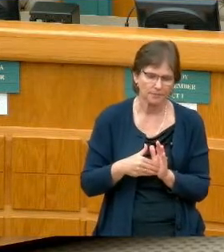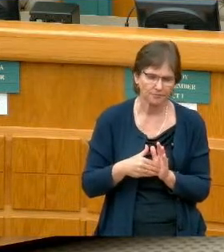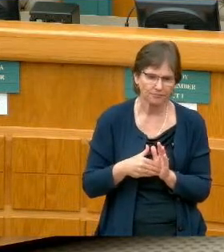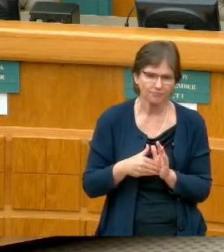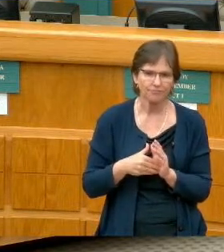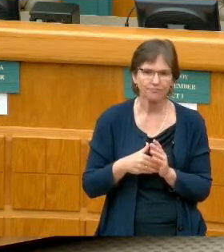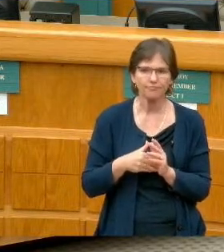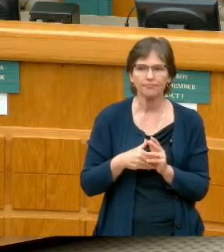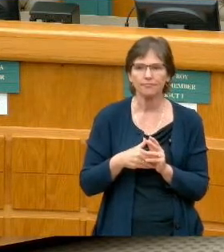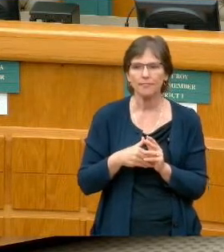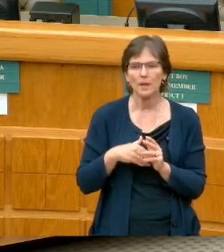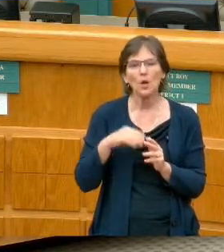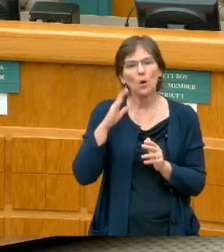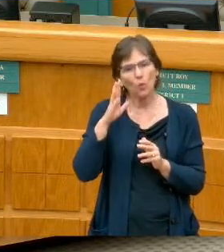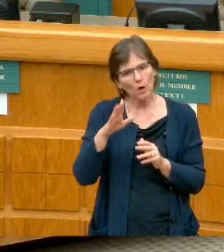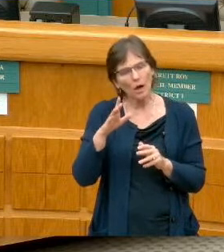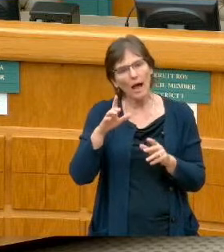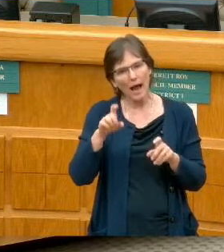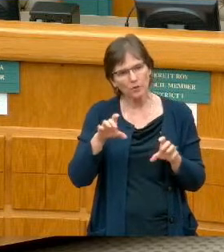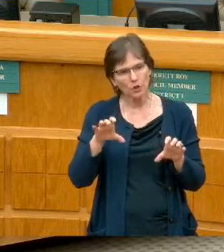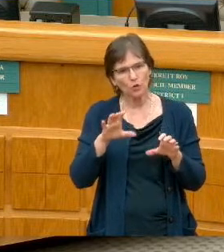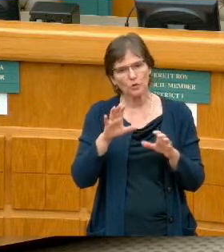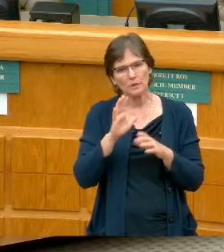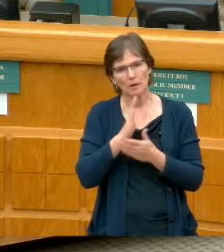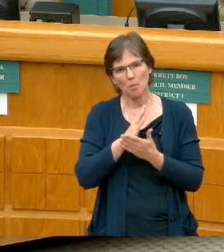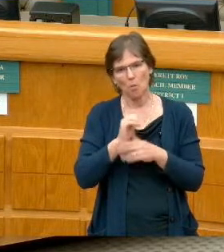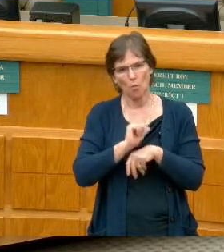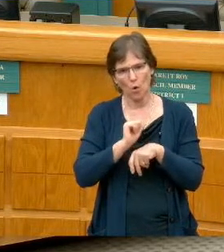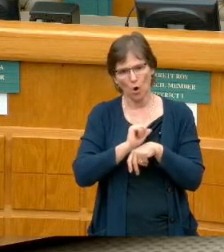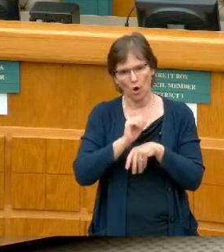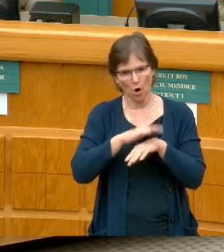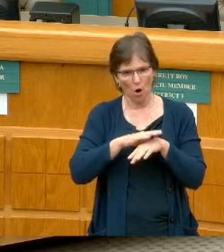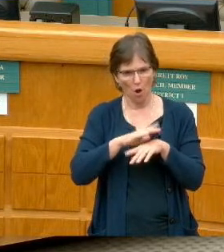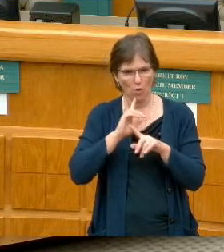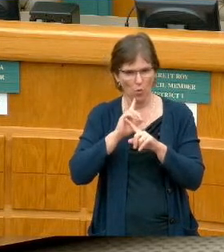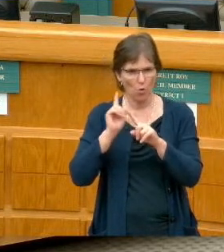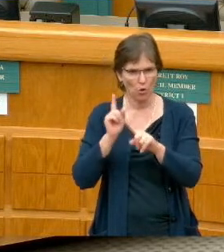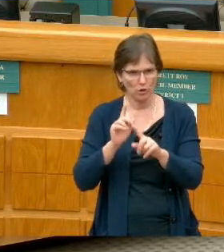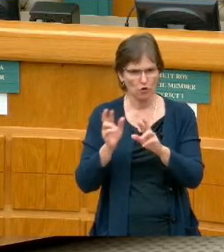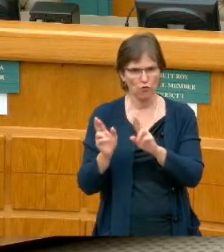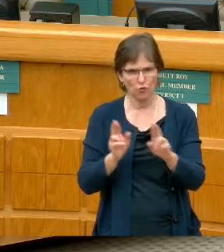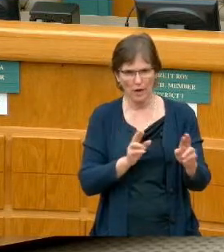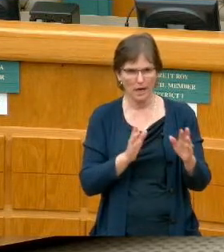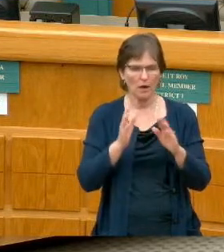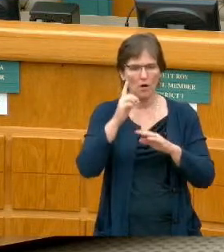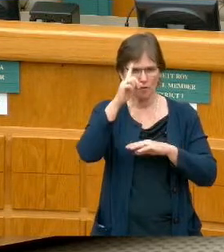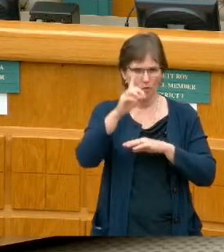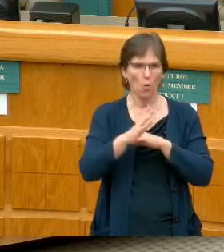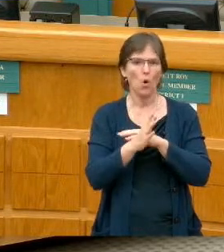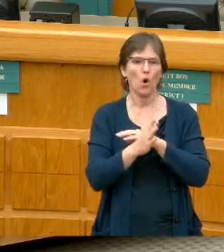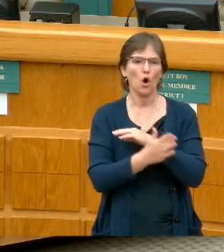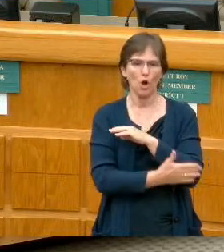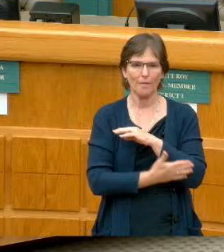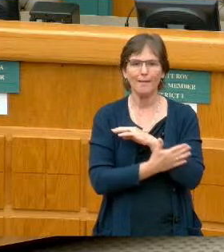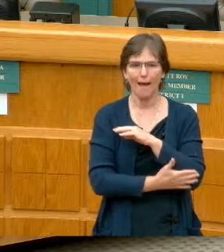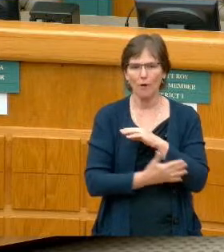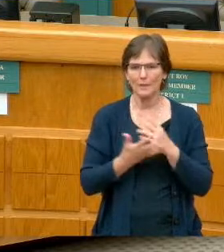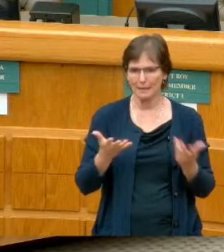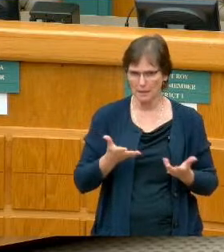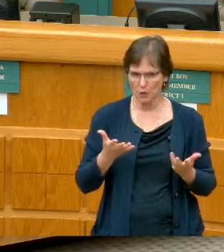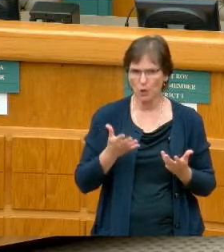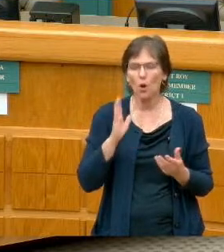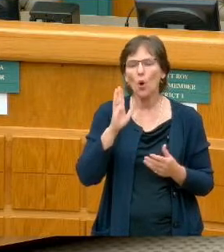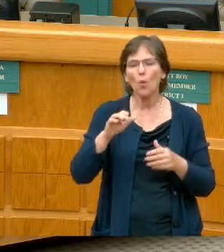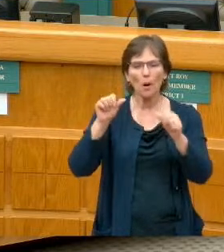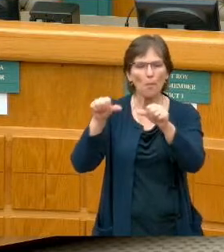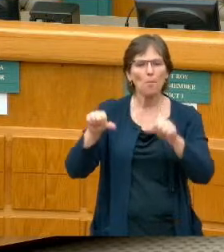have to do some work, and we'll get them posted as early as tomorrow afternoon. So here is something